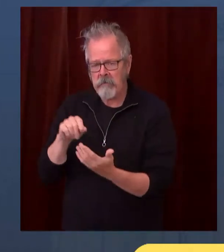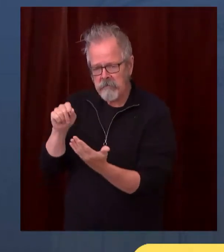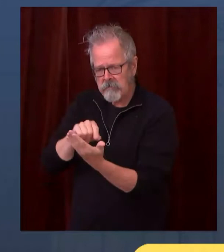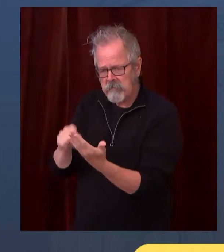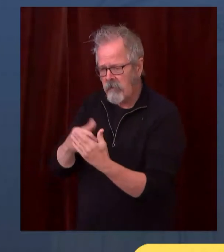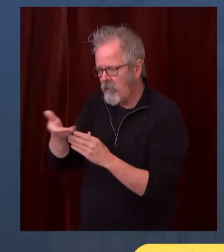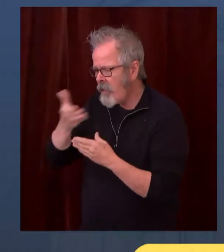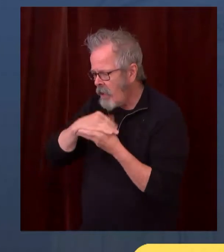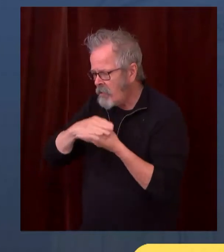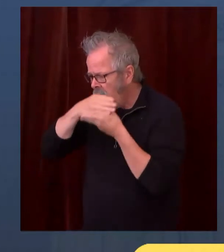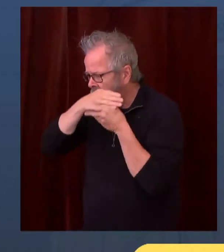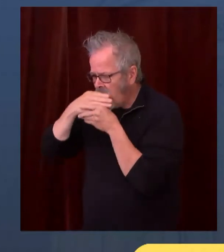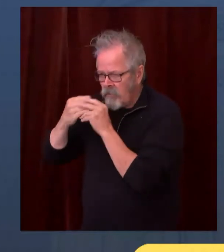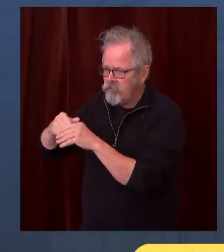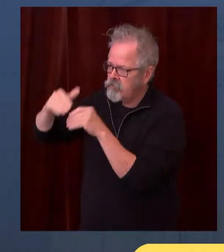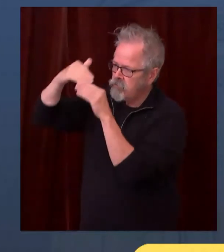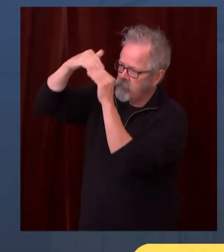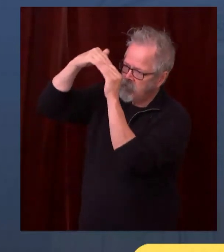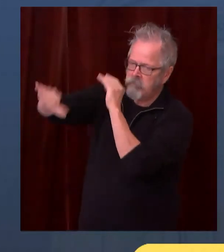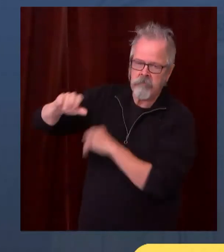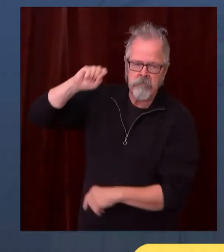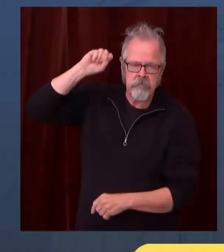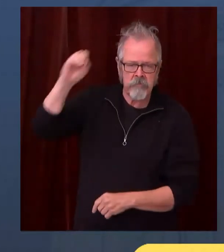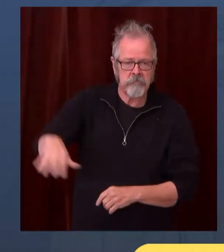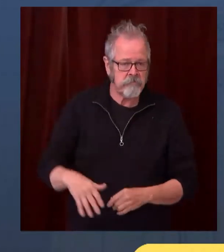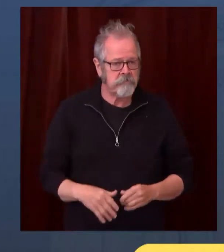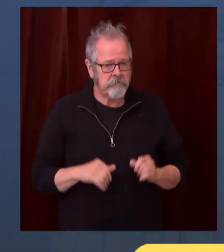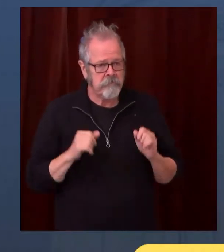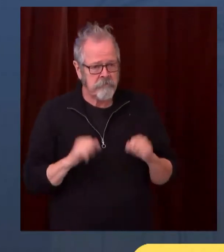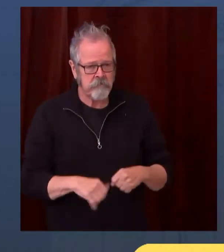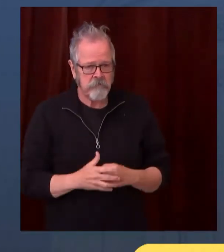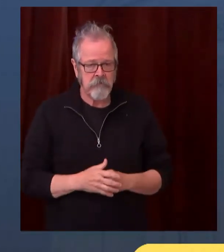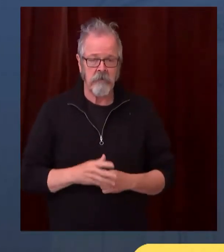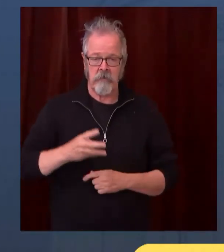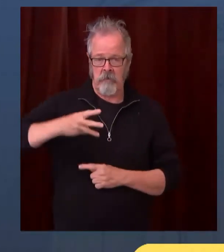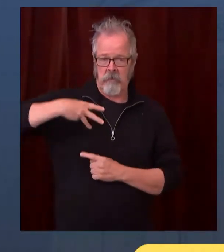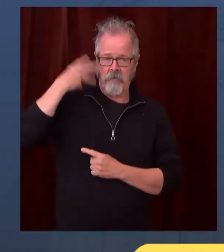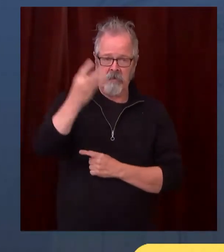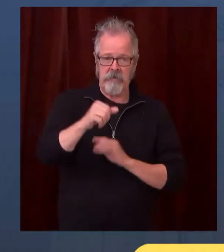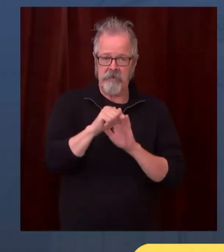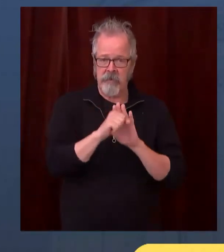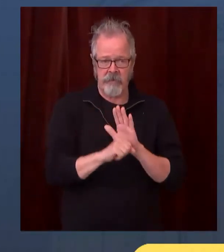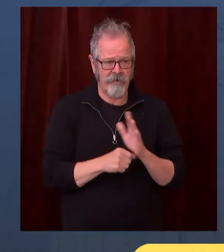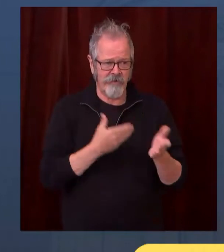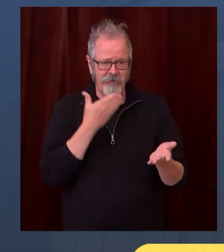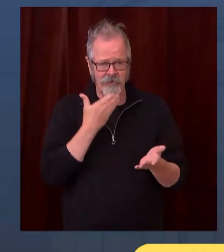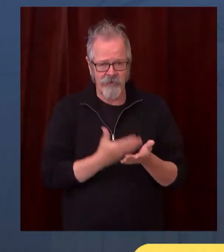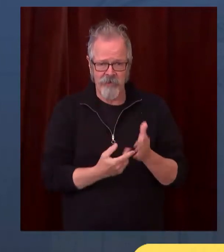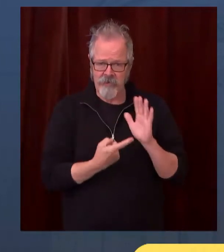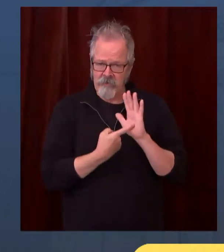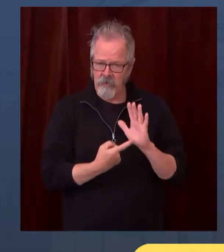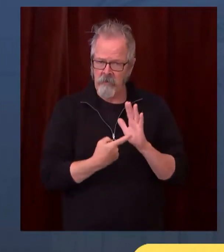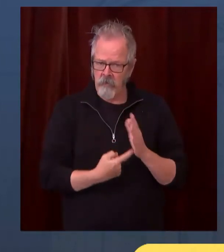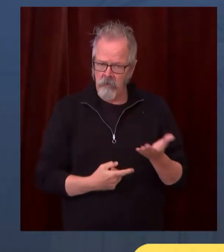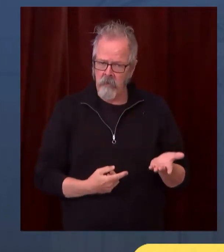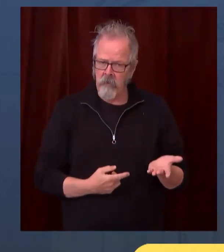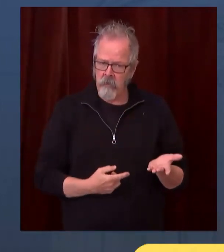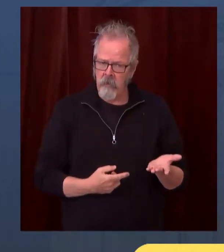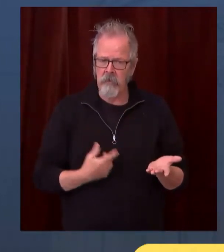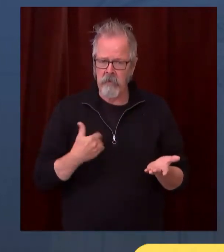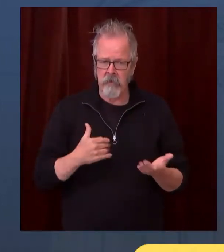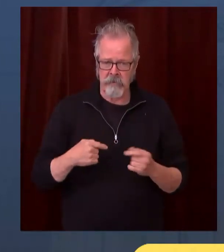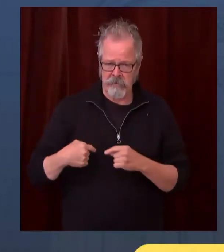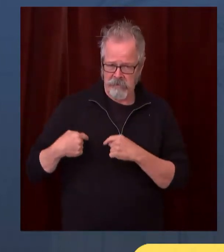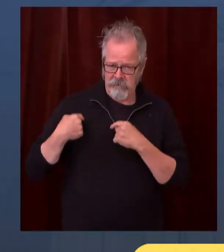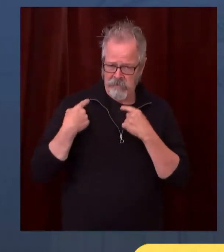Washington State is a beacon of light in this regard because we have demonstrated to the country that an open,